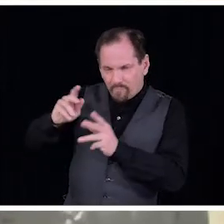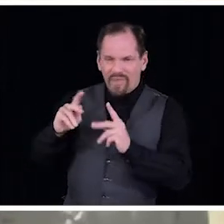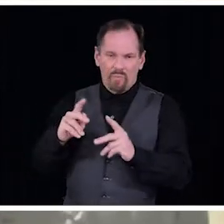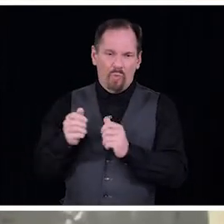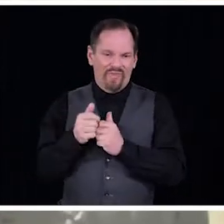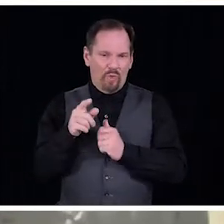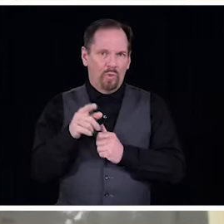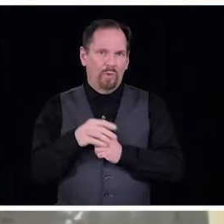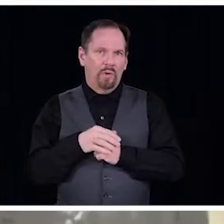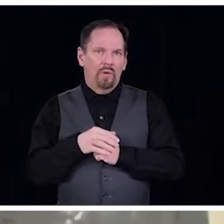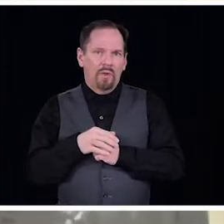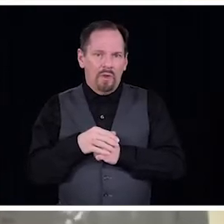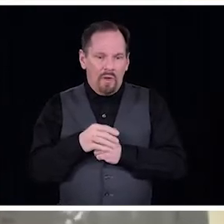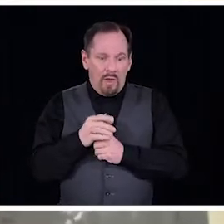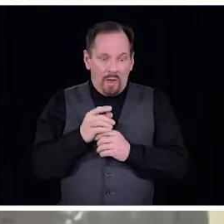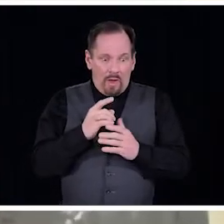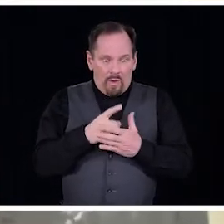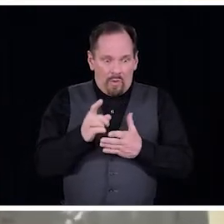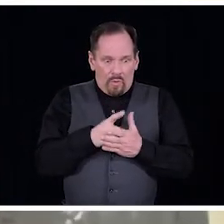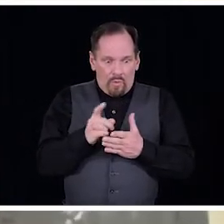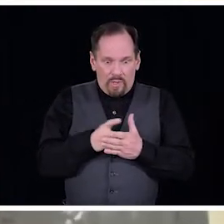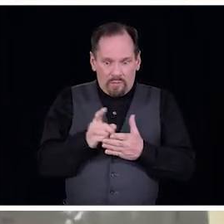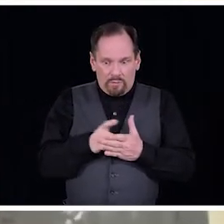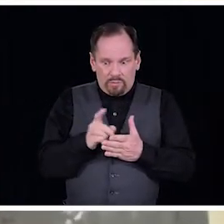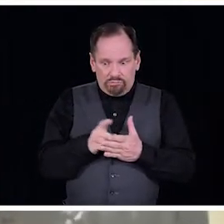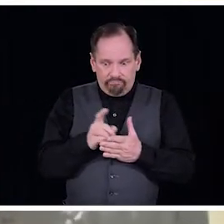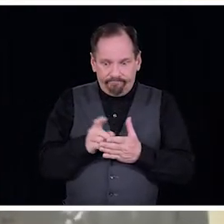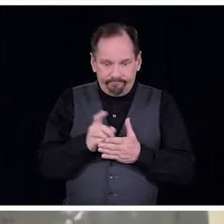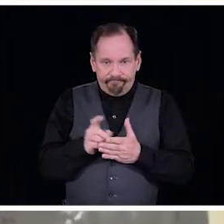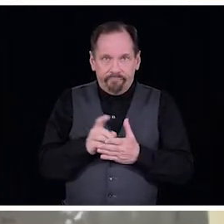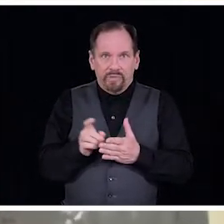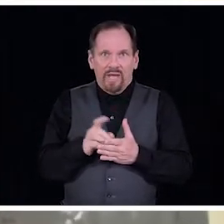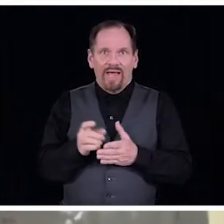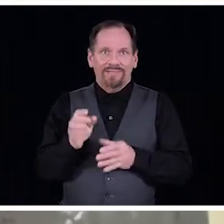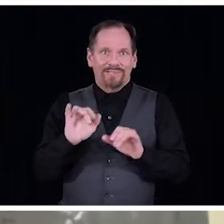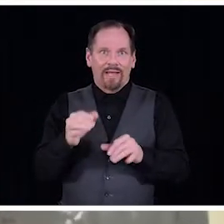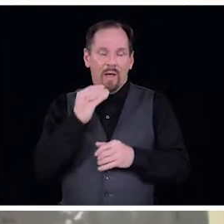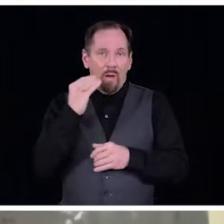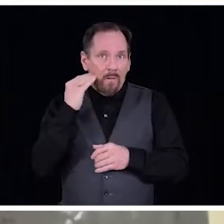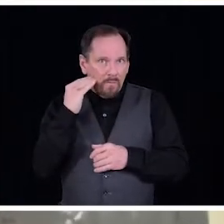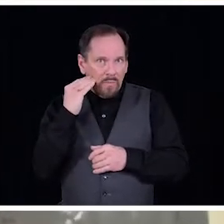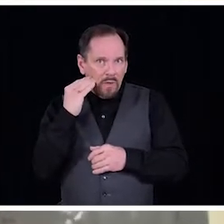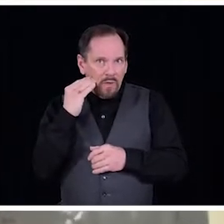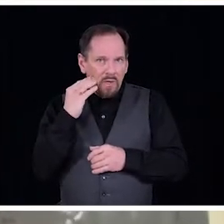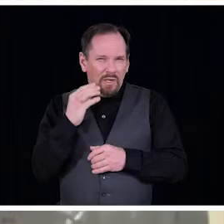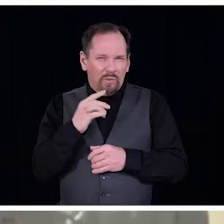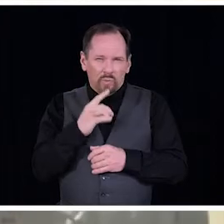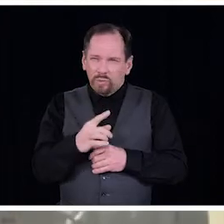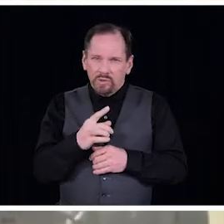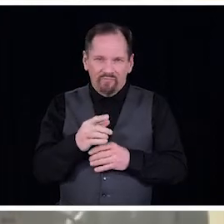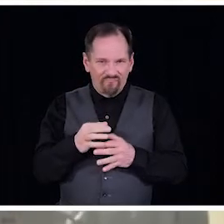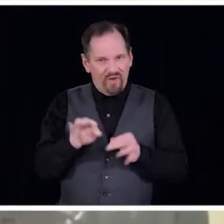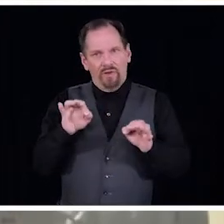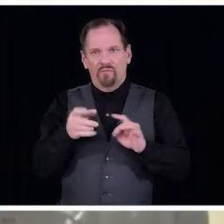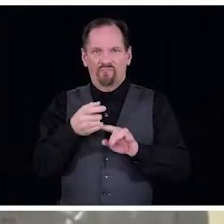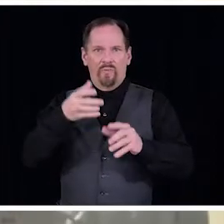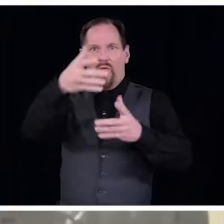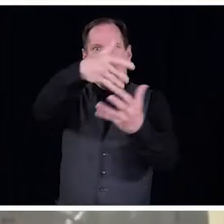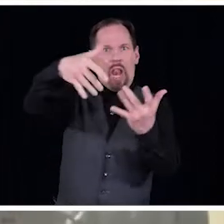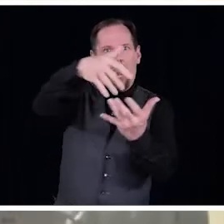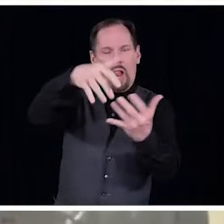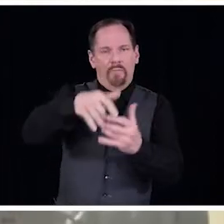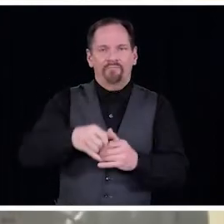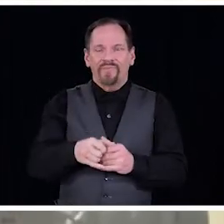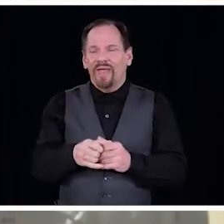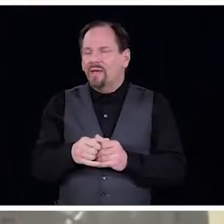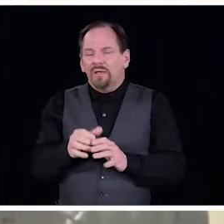and obsessive nature that often engulfs us as artists. Do not forget the things you were feeling and learning about the power of people